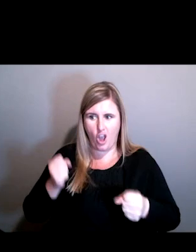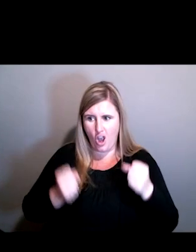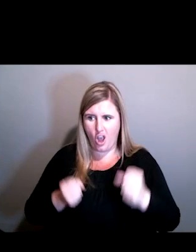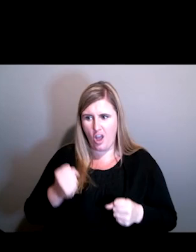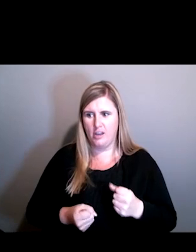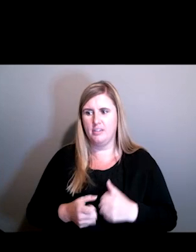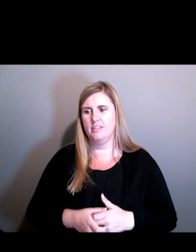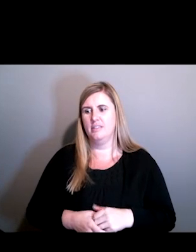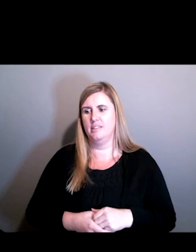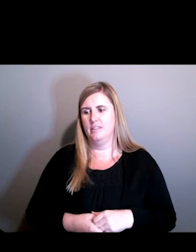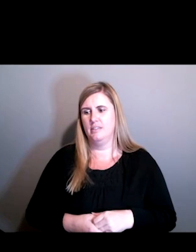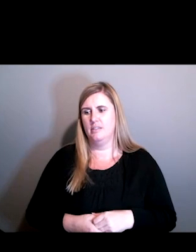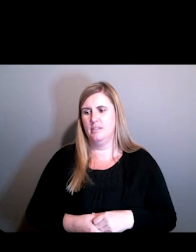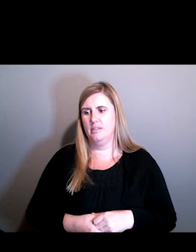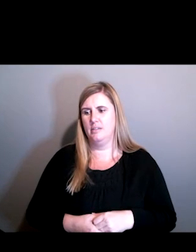Car.